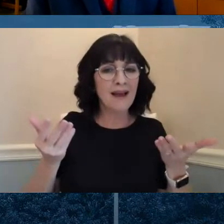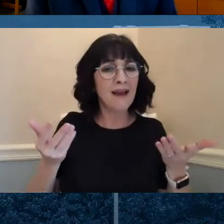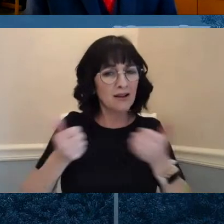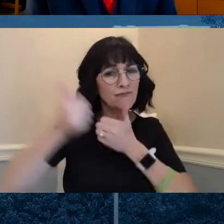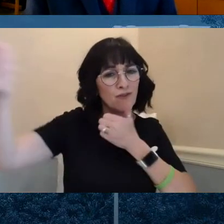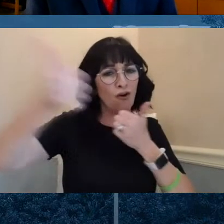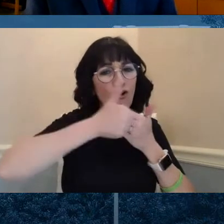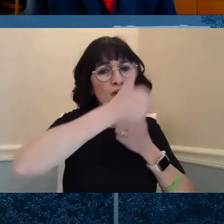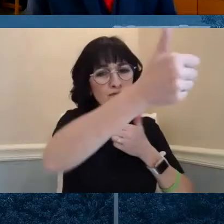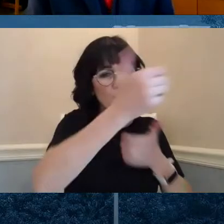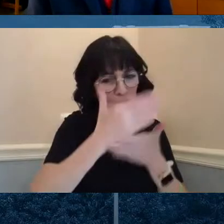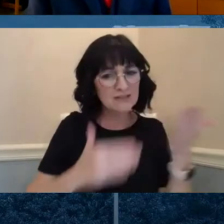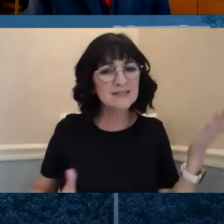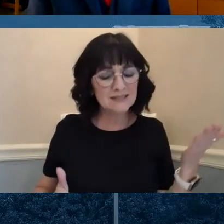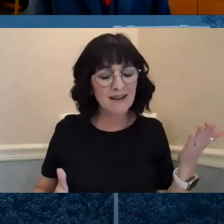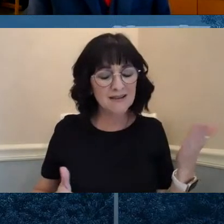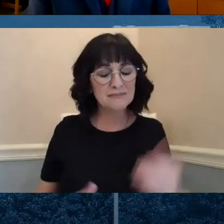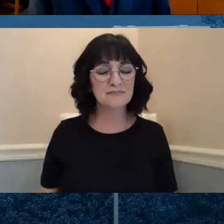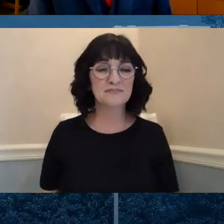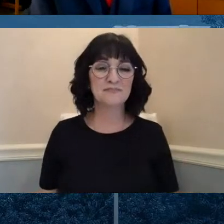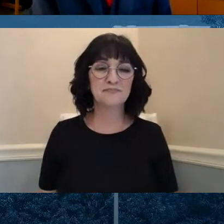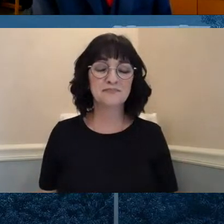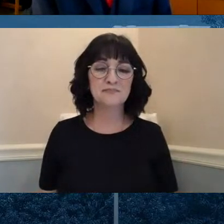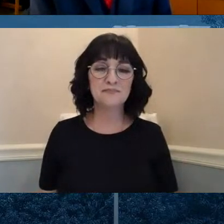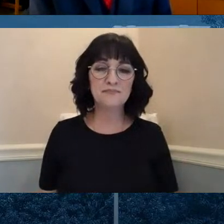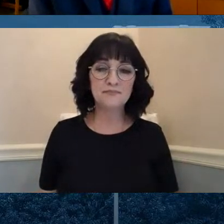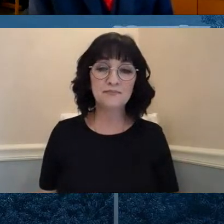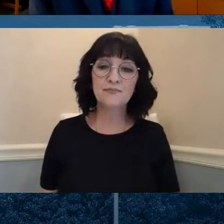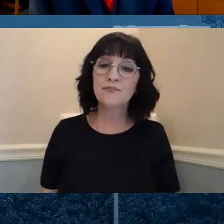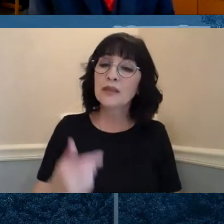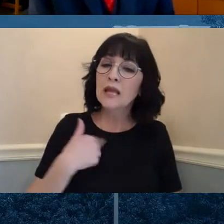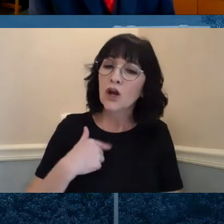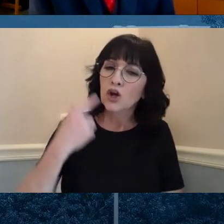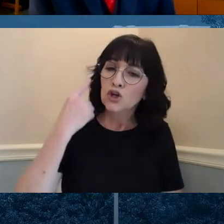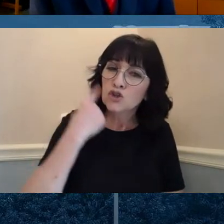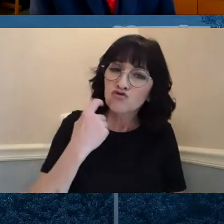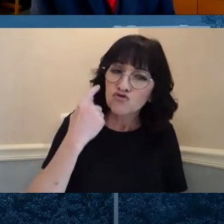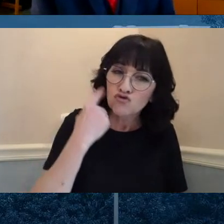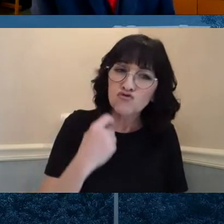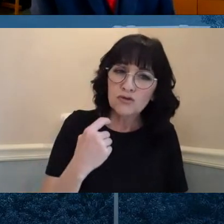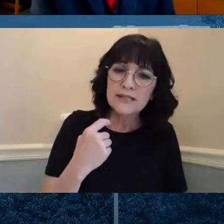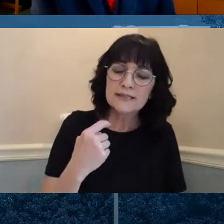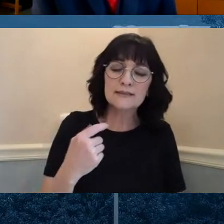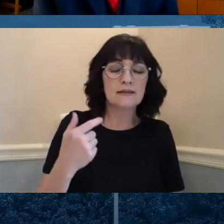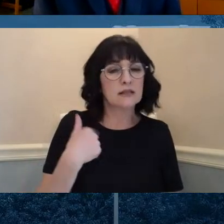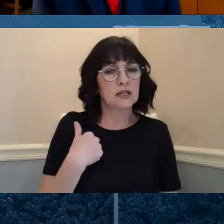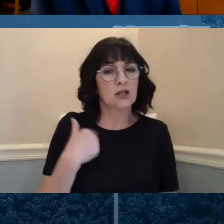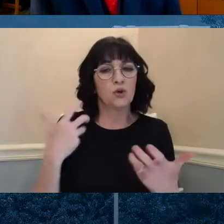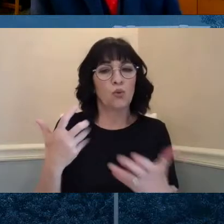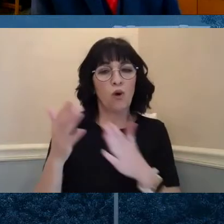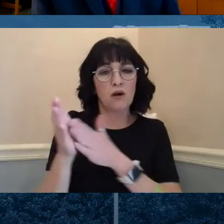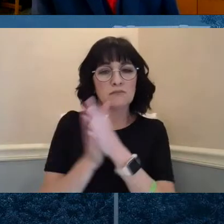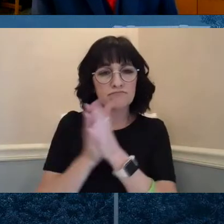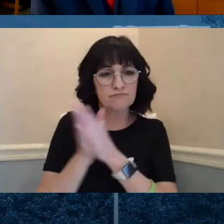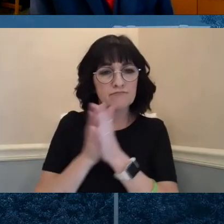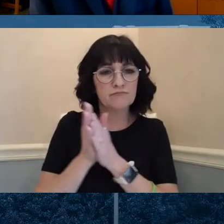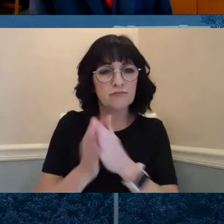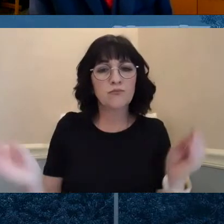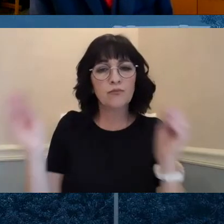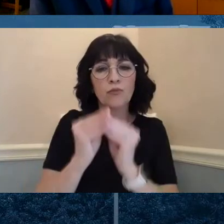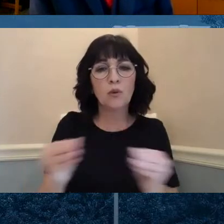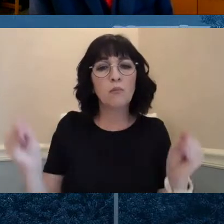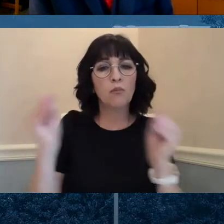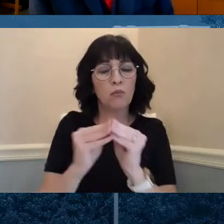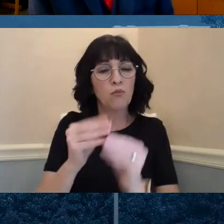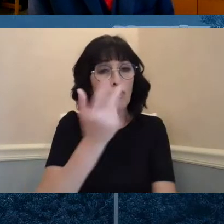One of the things that we've done recently as we continue on our quest to get as many people vaccinated, as many vaccines into people's